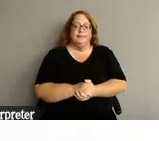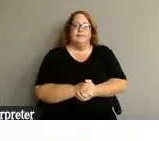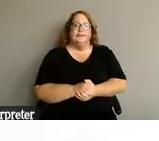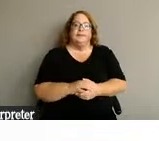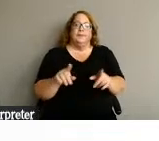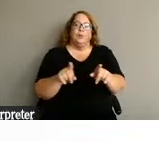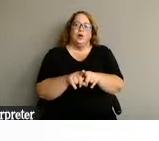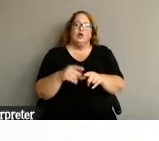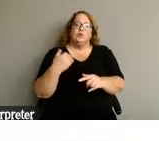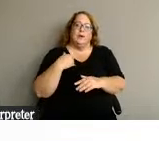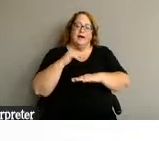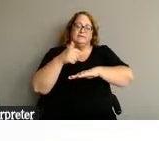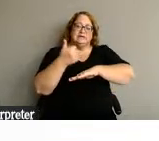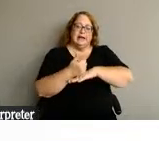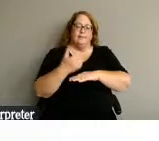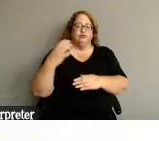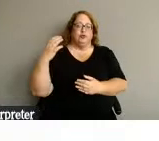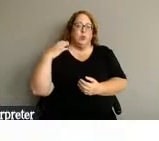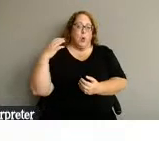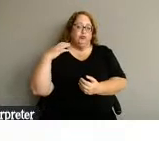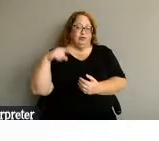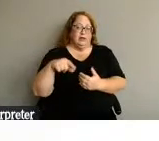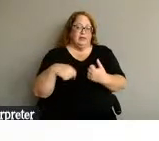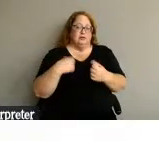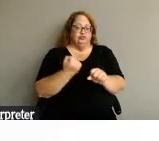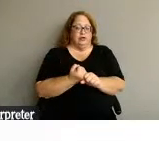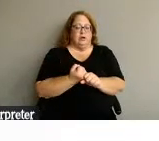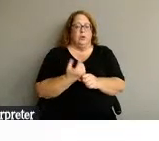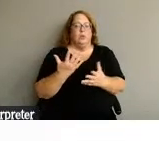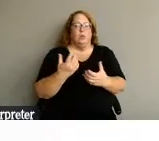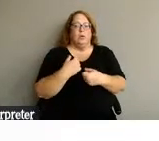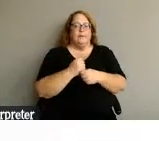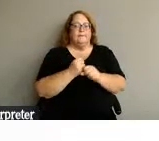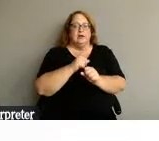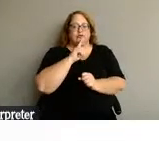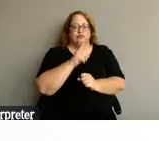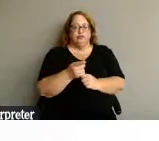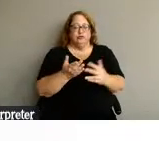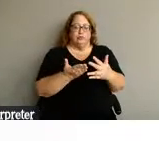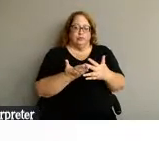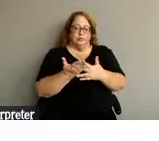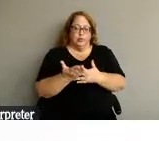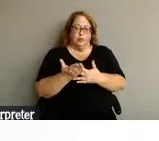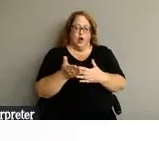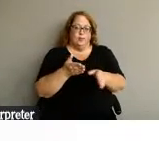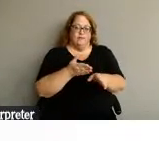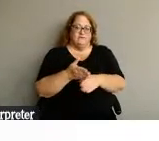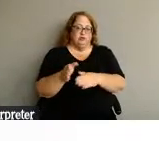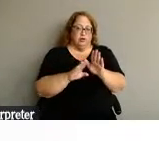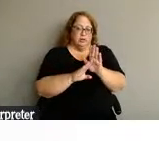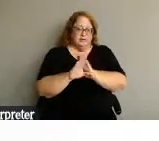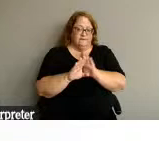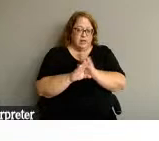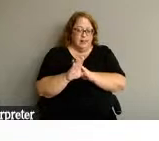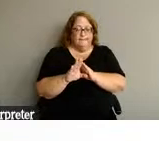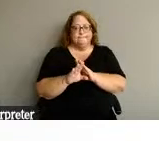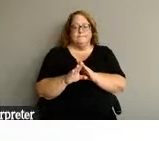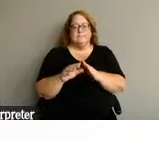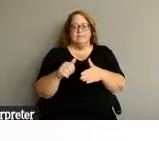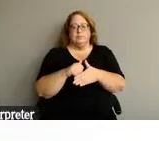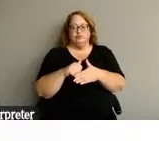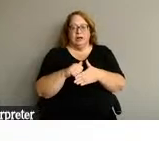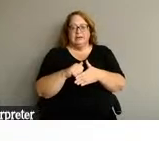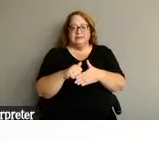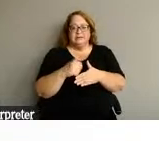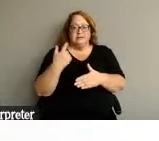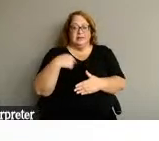we also have established coaching this year, and so we want to ensure that through our professional development initiatives and